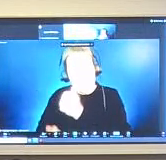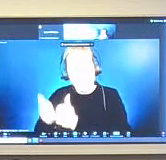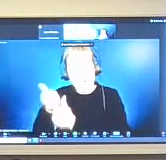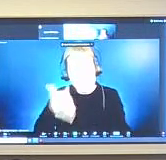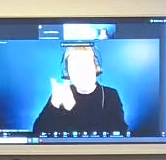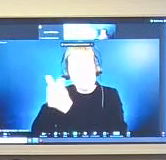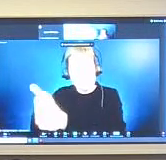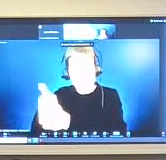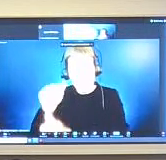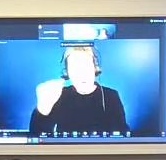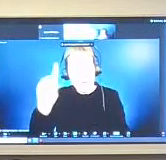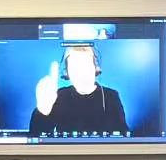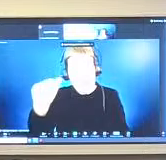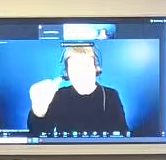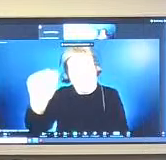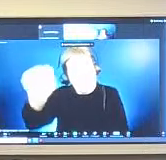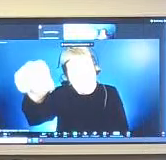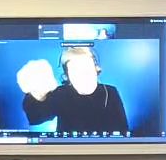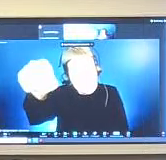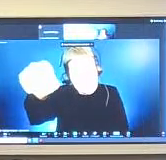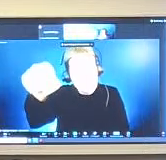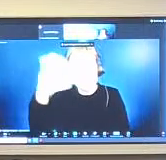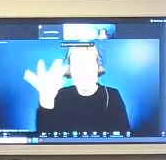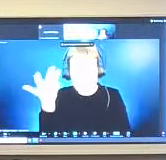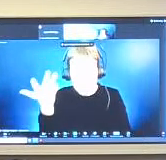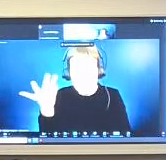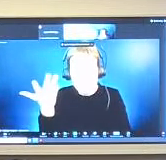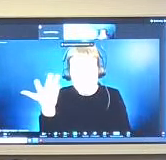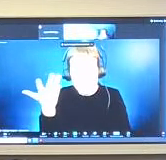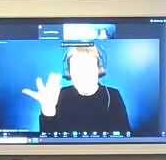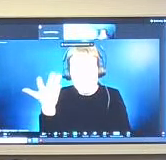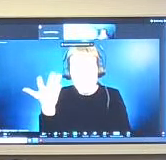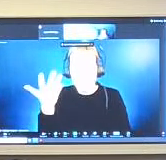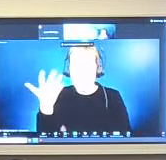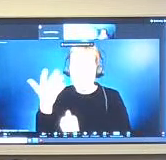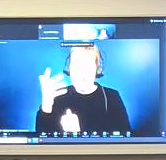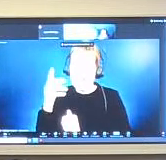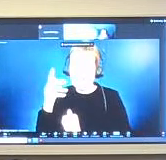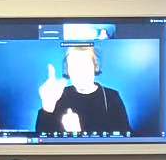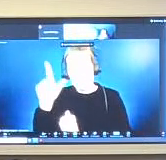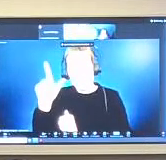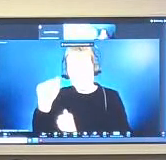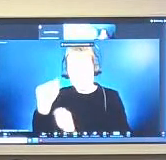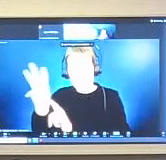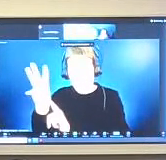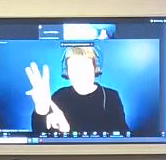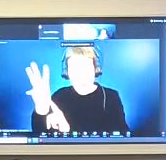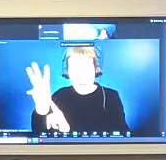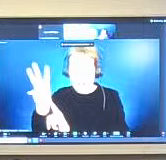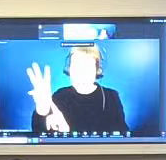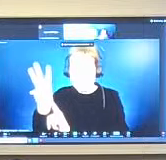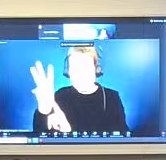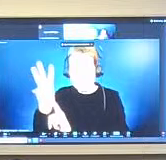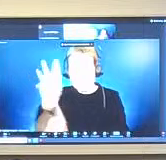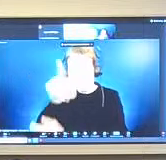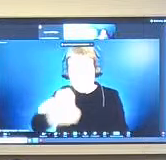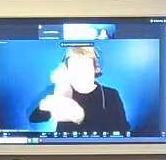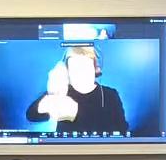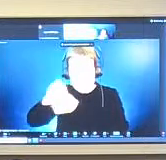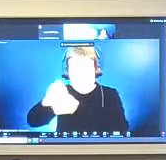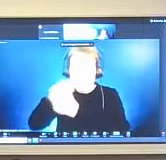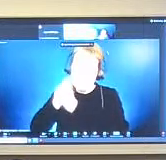in other words, they met the exact letter of the law, but definitely not the intent of the law.